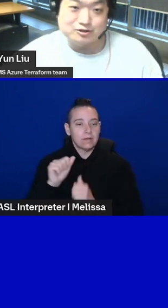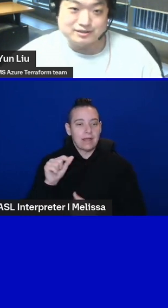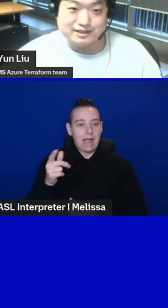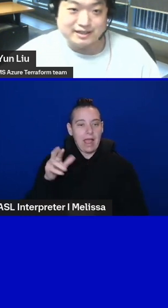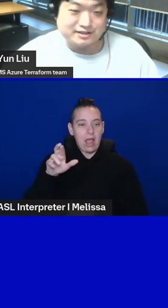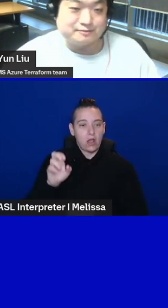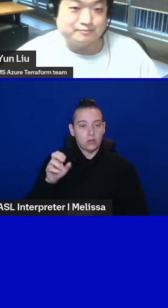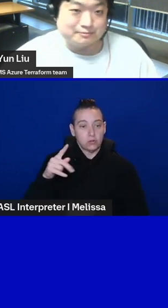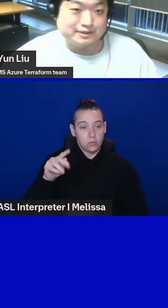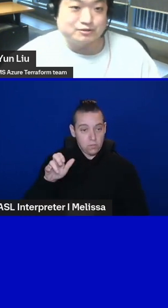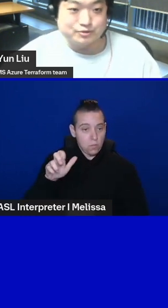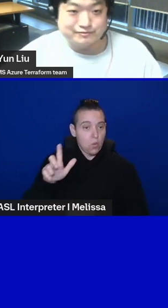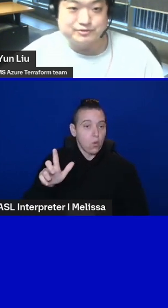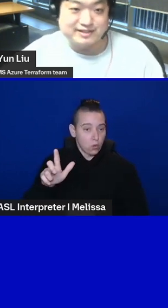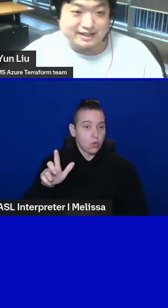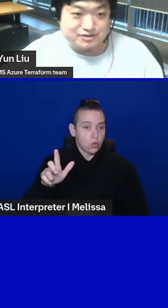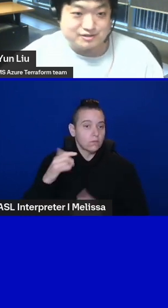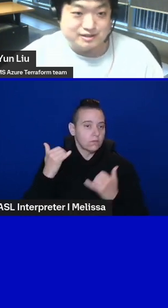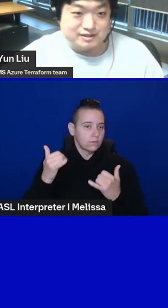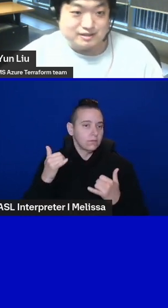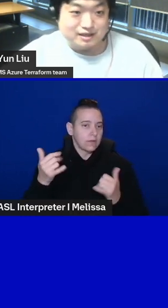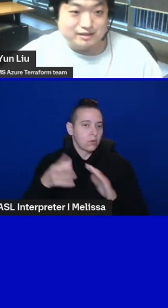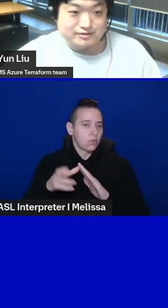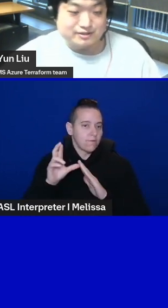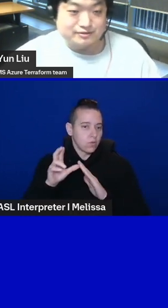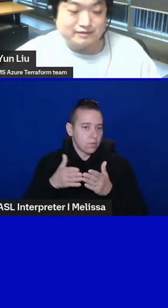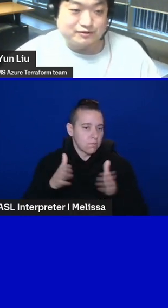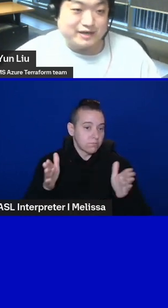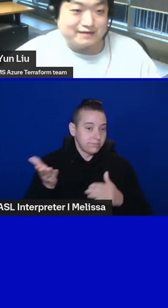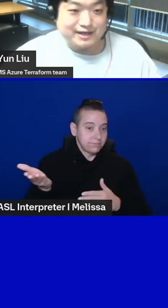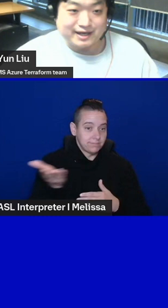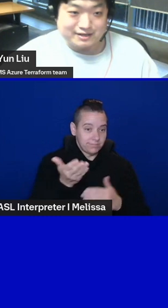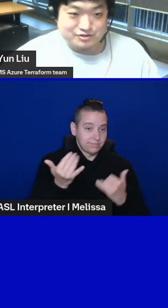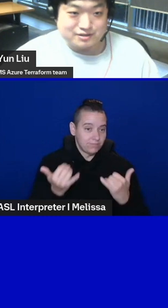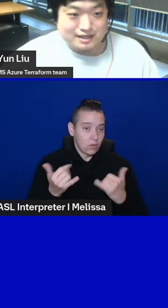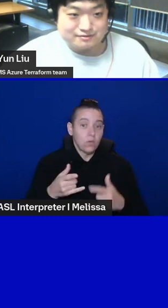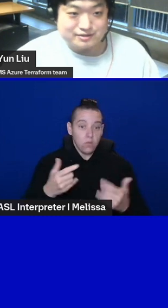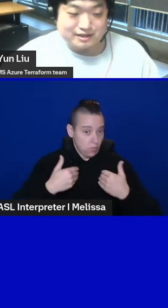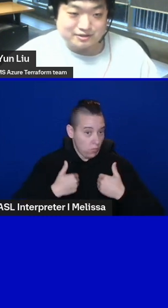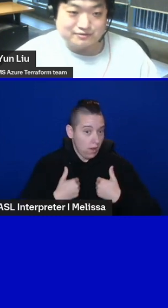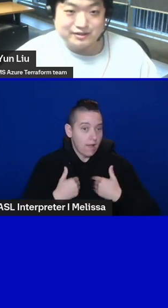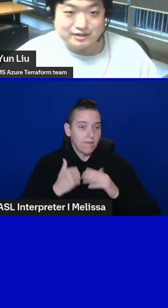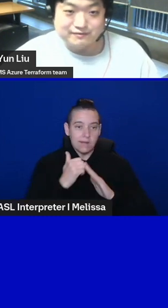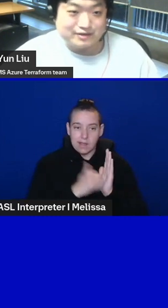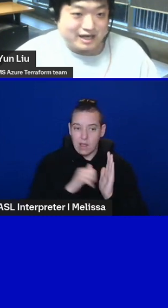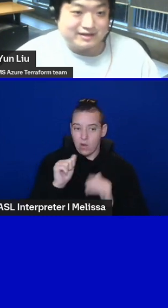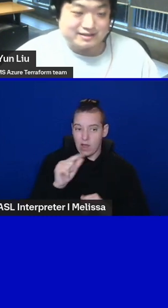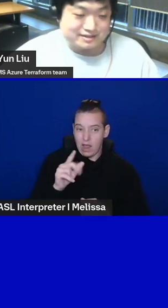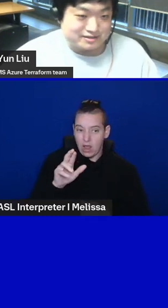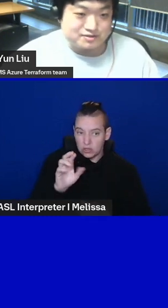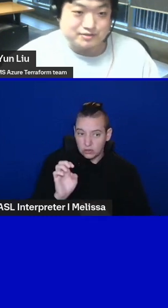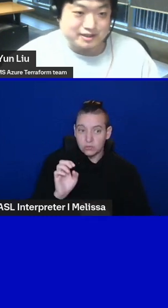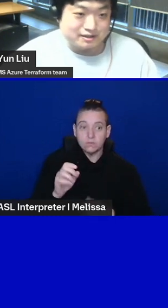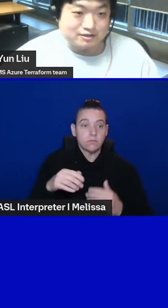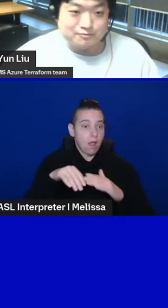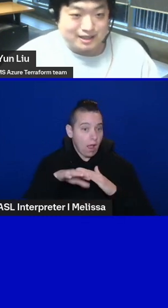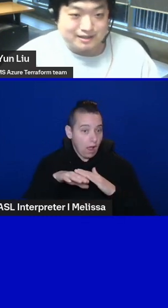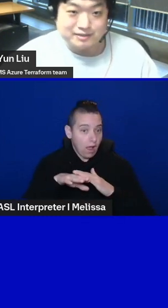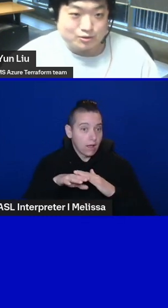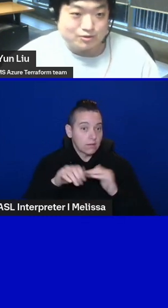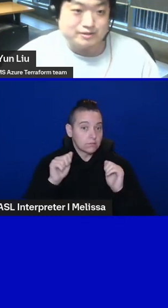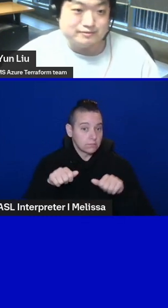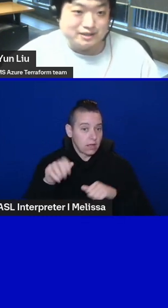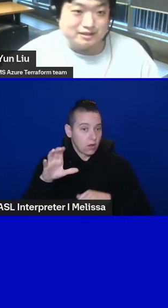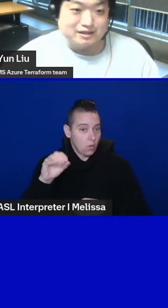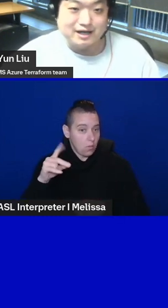and currently it's in public review stage. So if you have an Azure account and if you have access to a Copilot